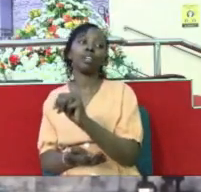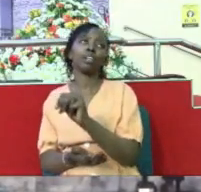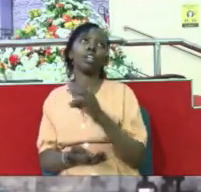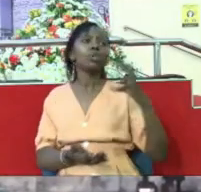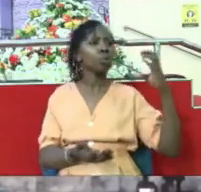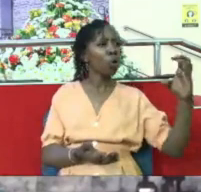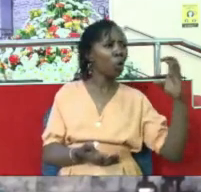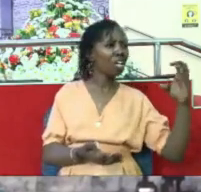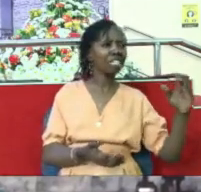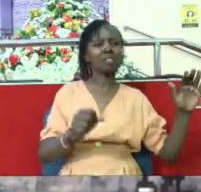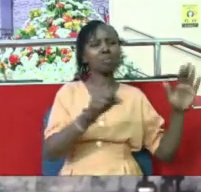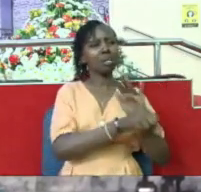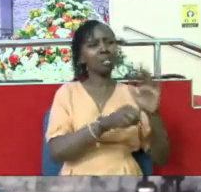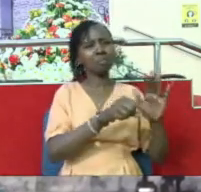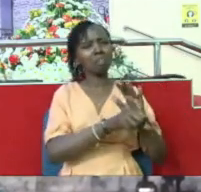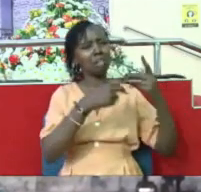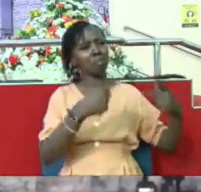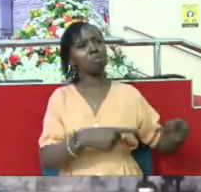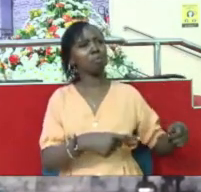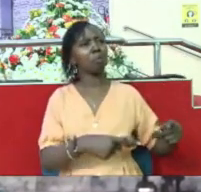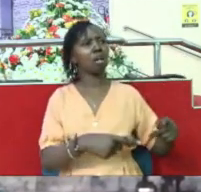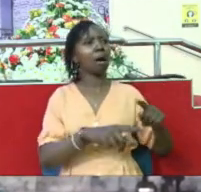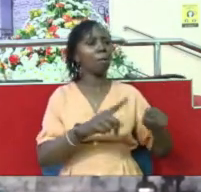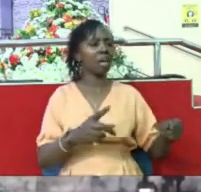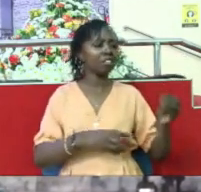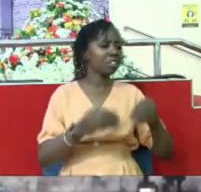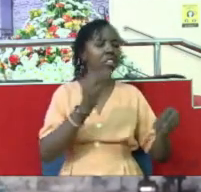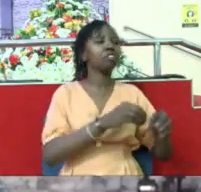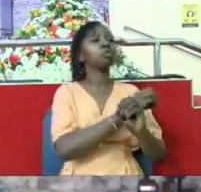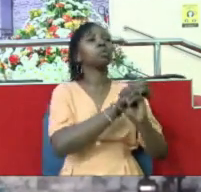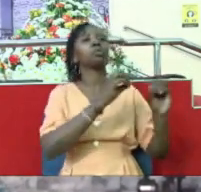were more, but they were not givers.